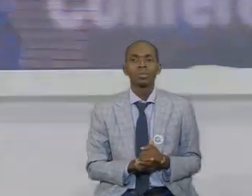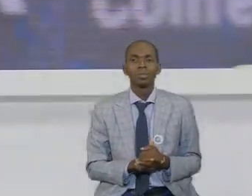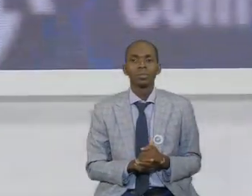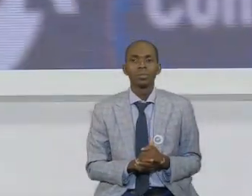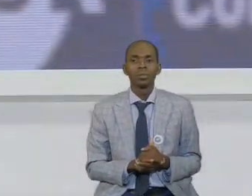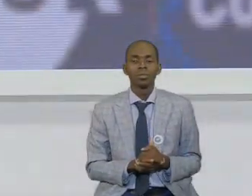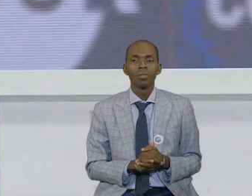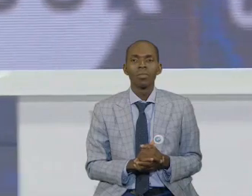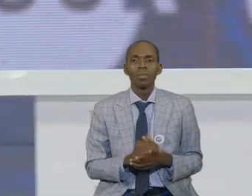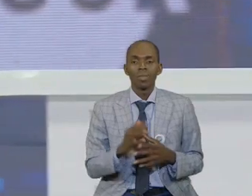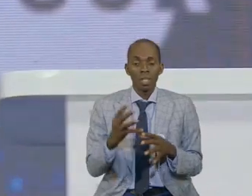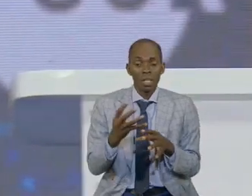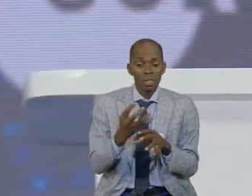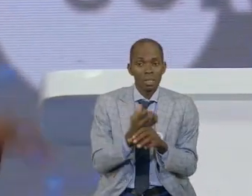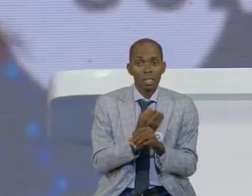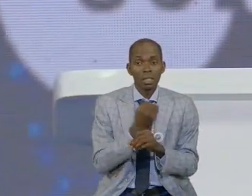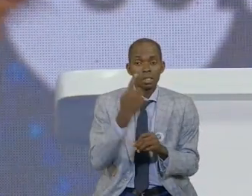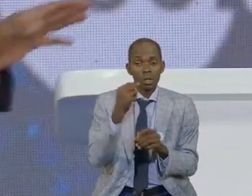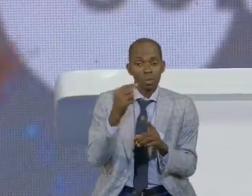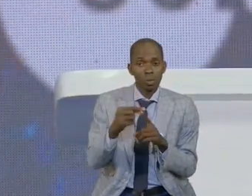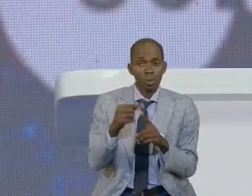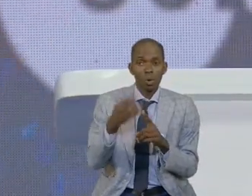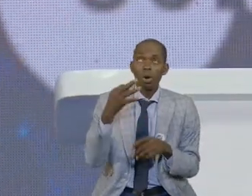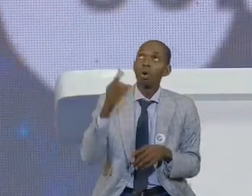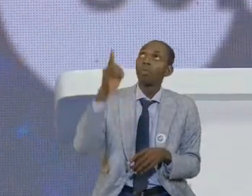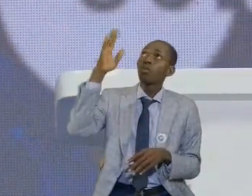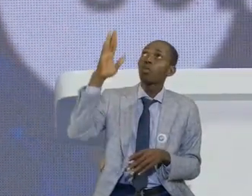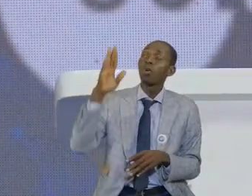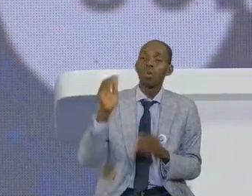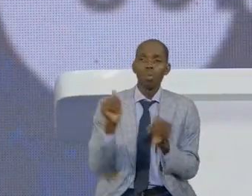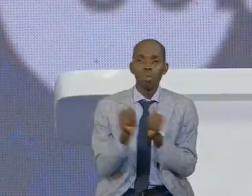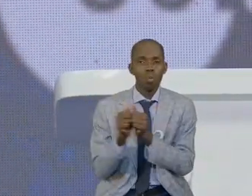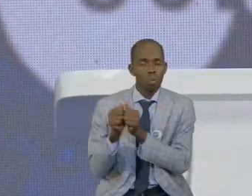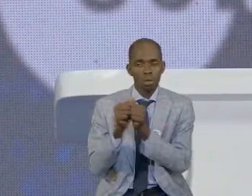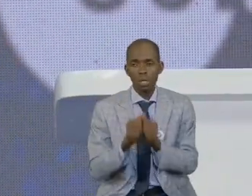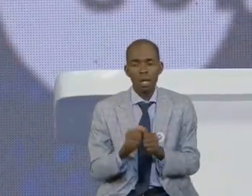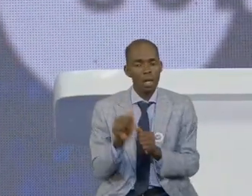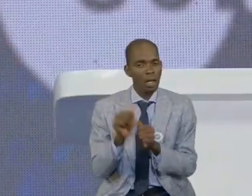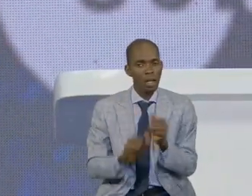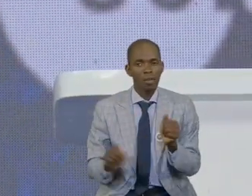Take the word of God with you everywhere you go.